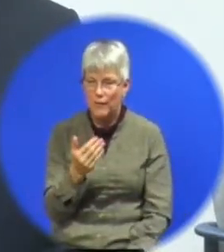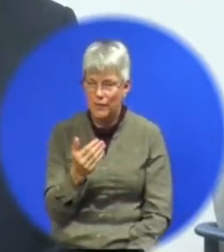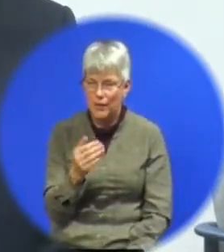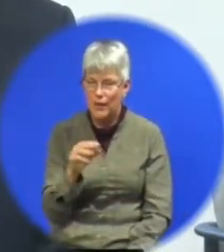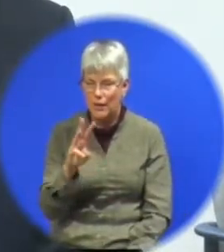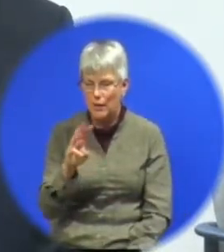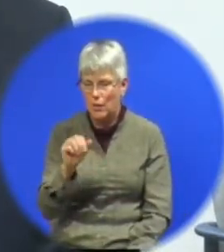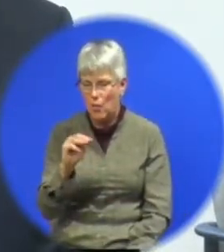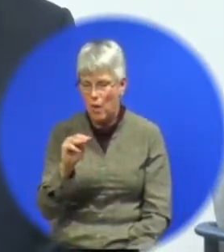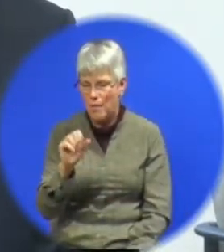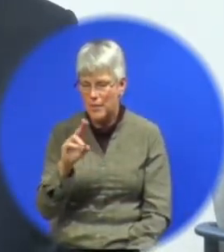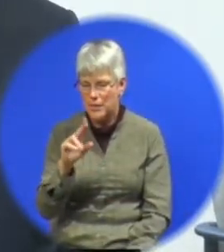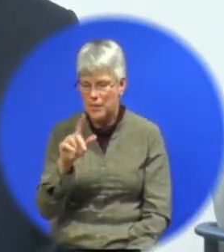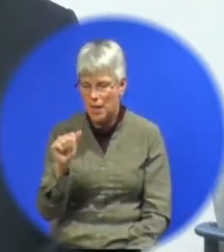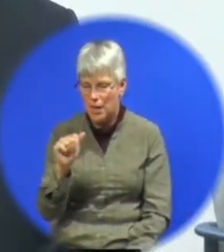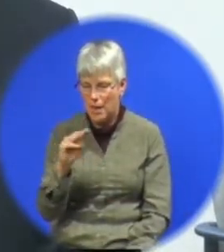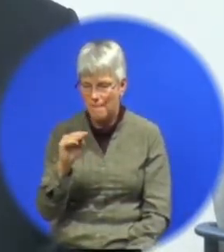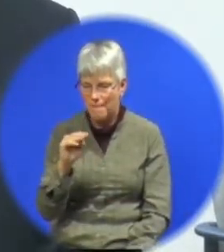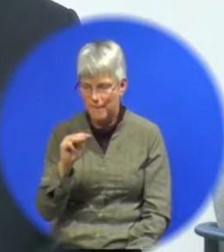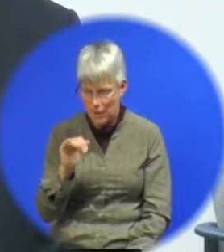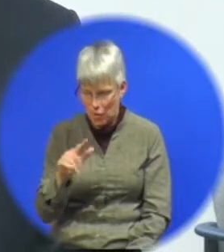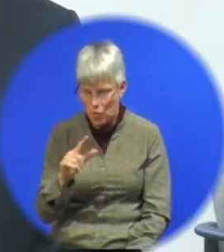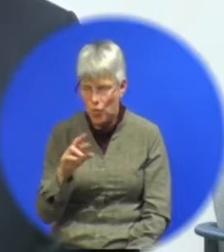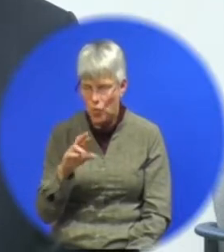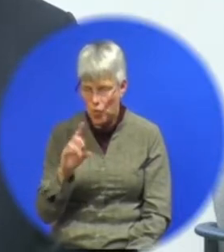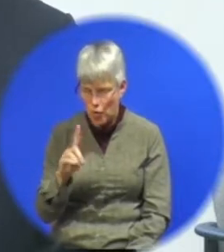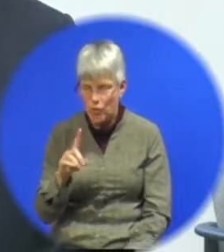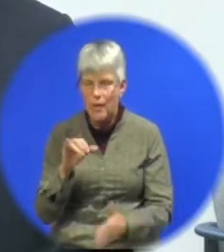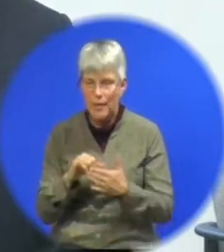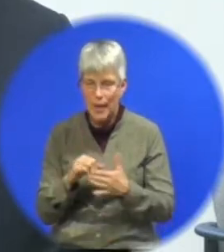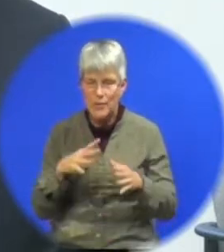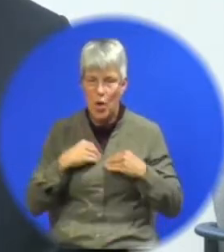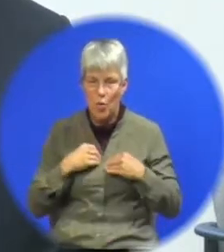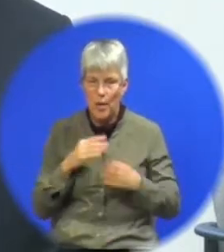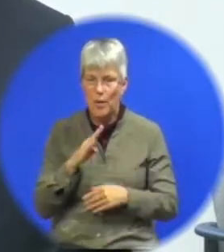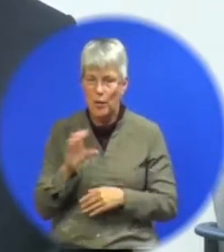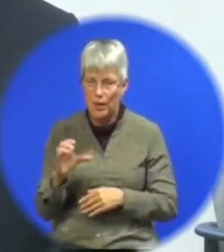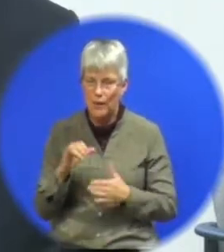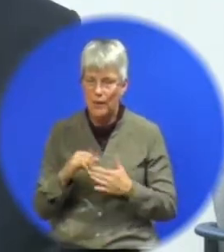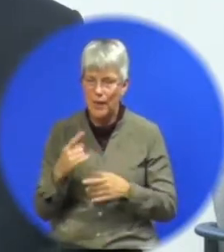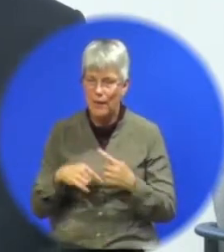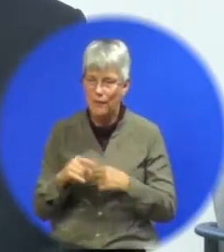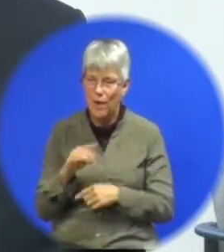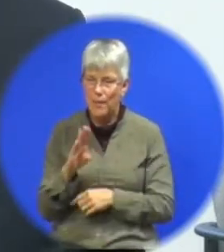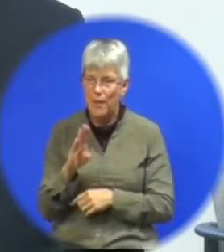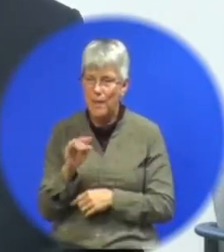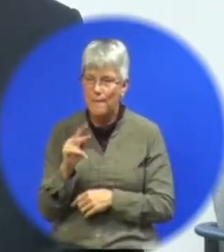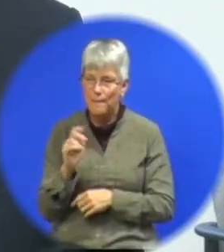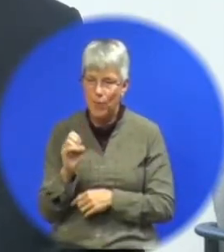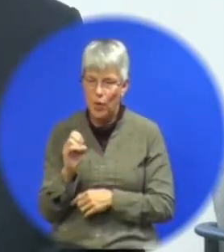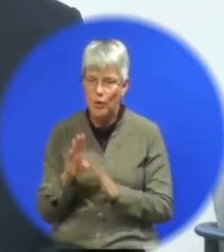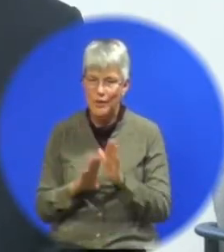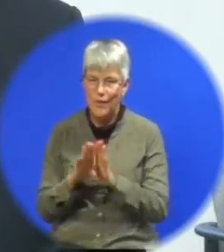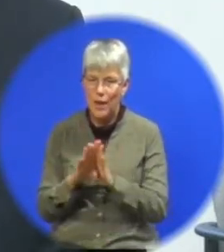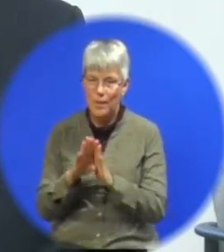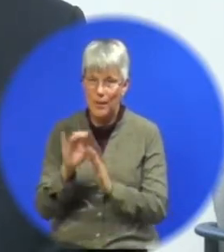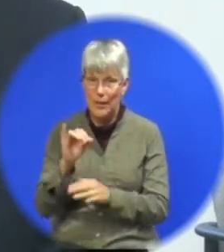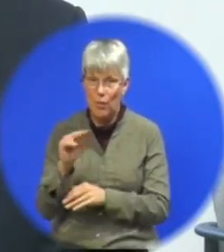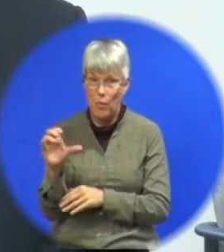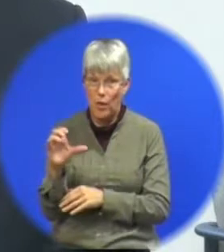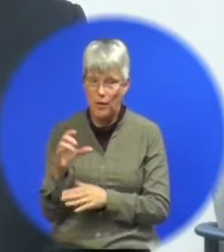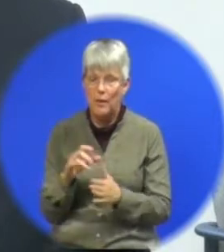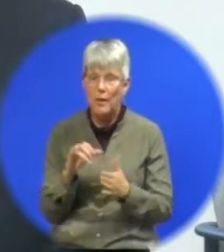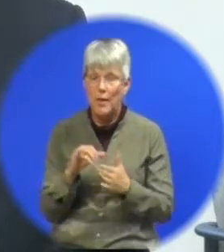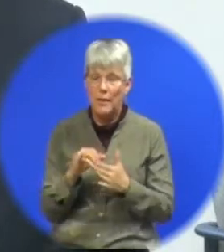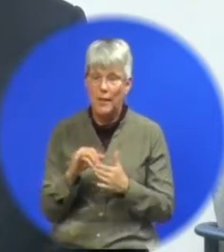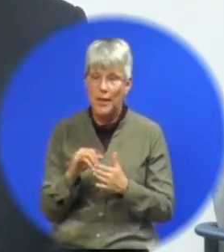It's currently owned by Burke County. The request came from Burke Development Incorporated. And it is to rezone